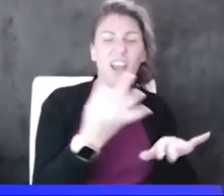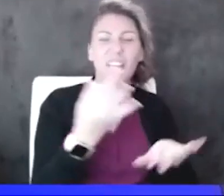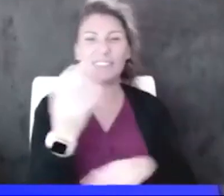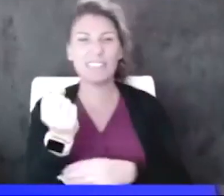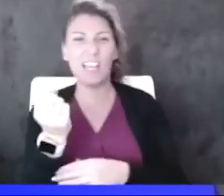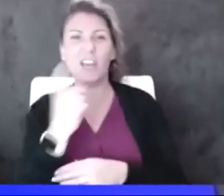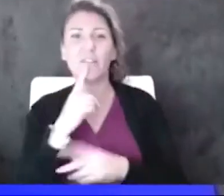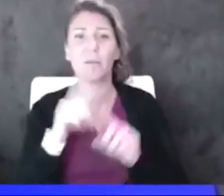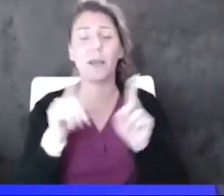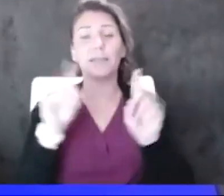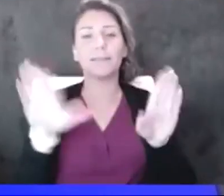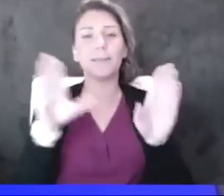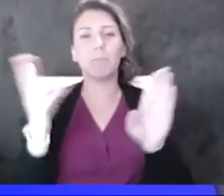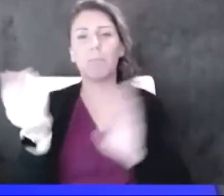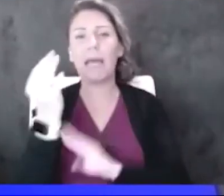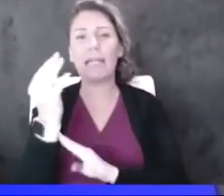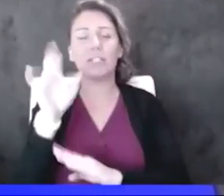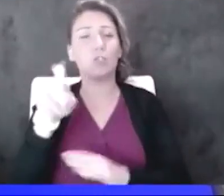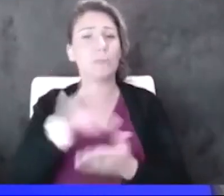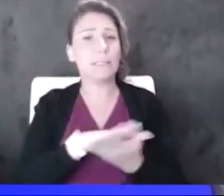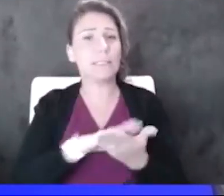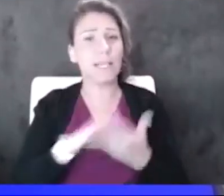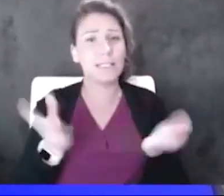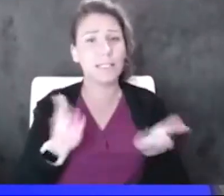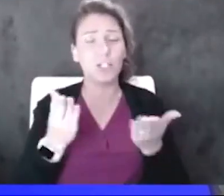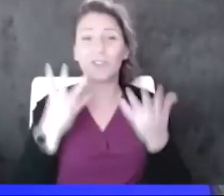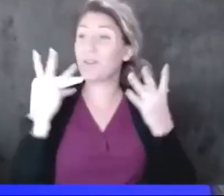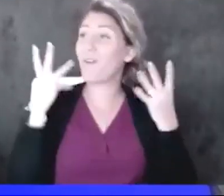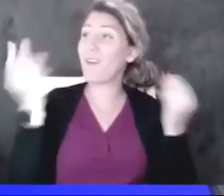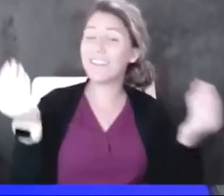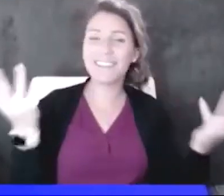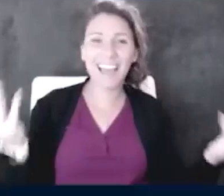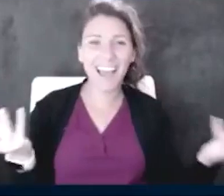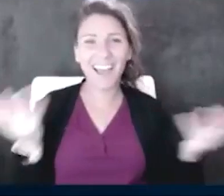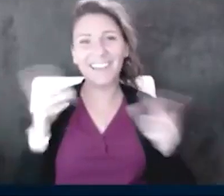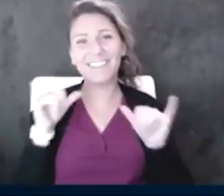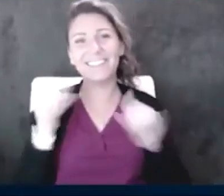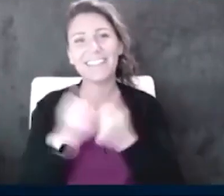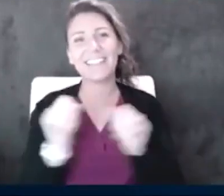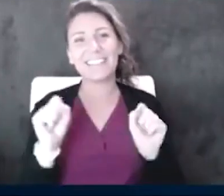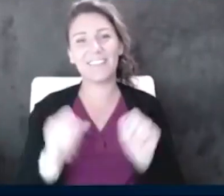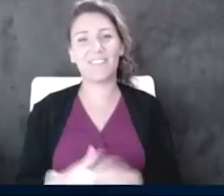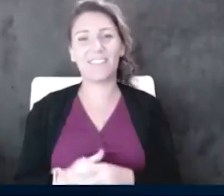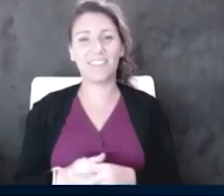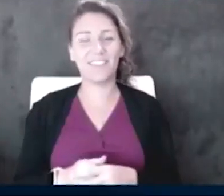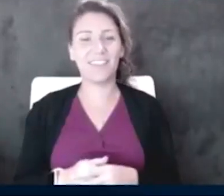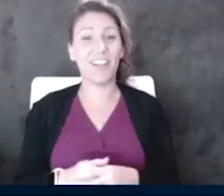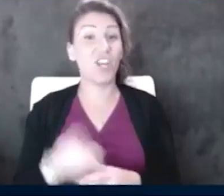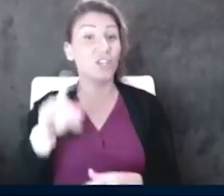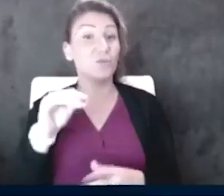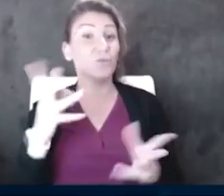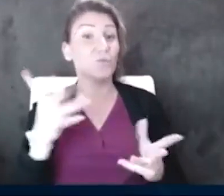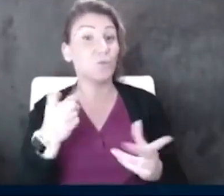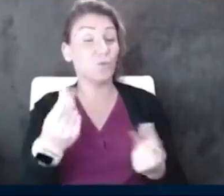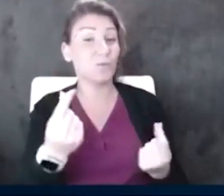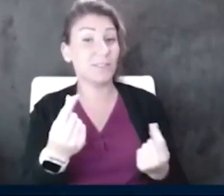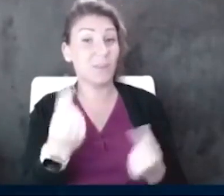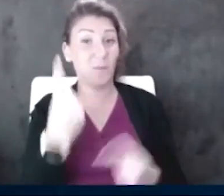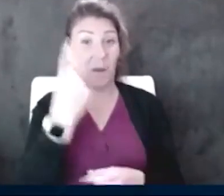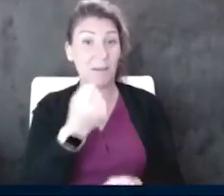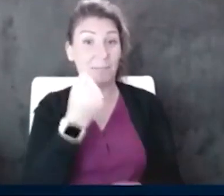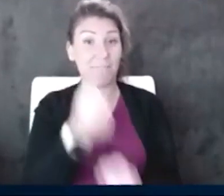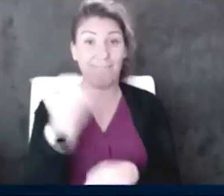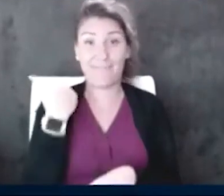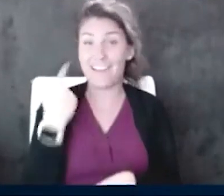around here. So get outside and stay safe. Do what you did a year ago. That's right. Very simple. Yeah.